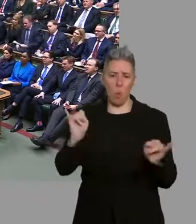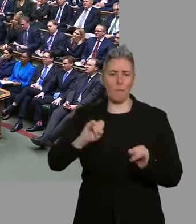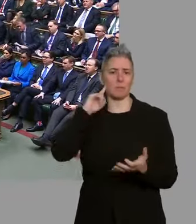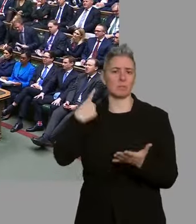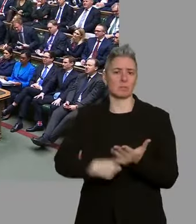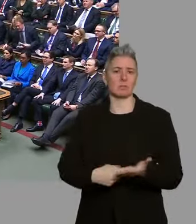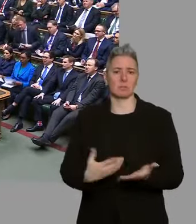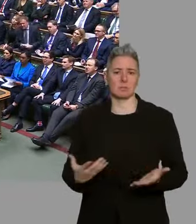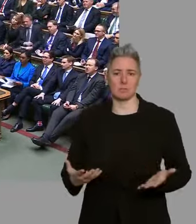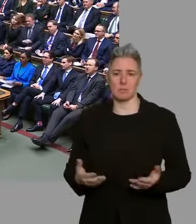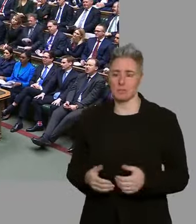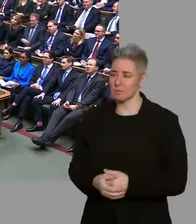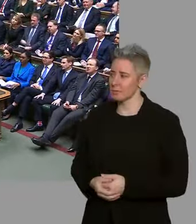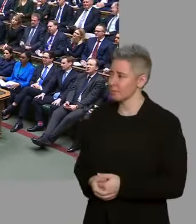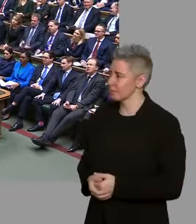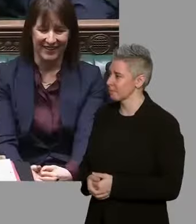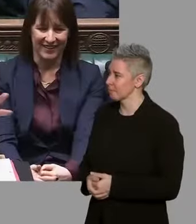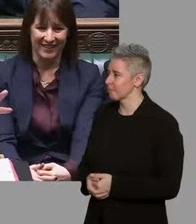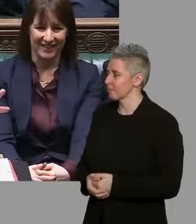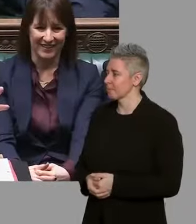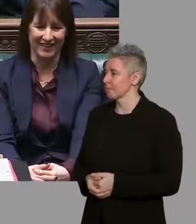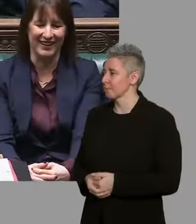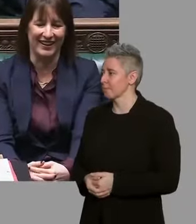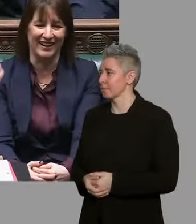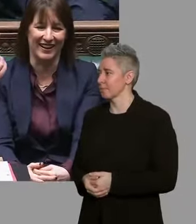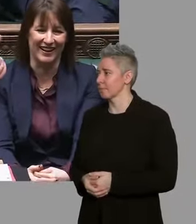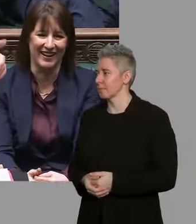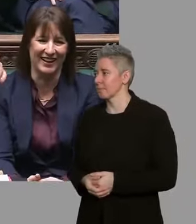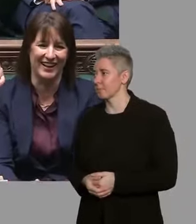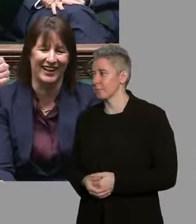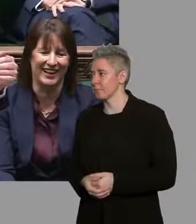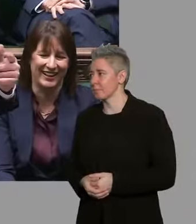Mr. Speaker, among that barrage of complete nonsense,